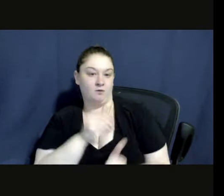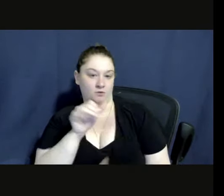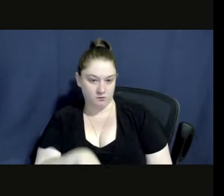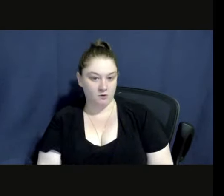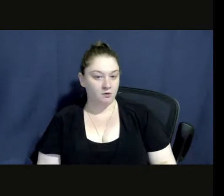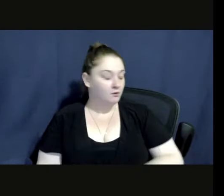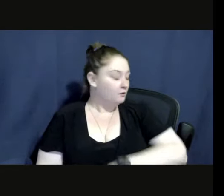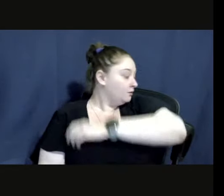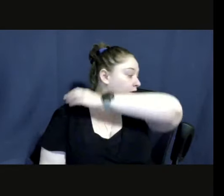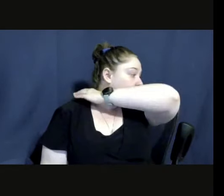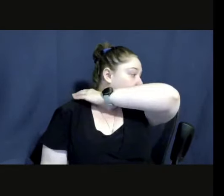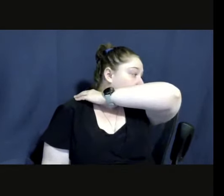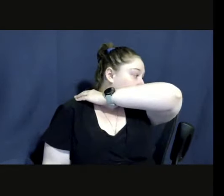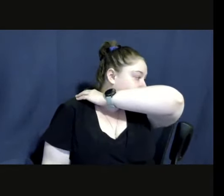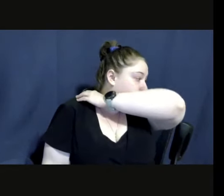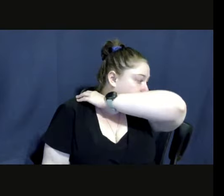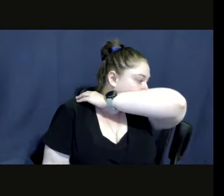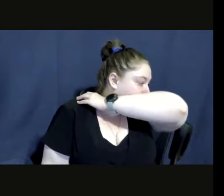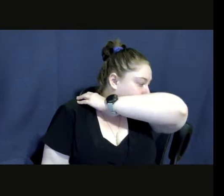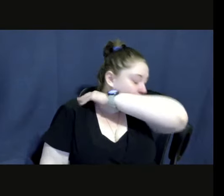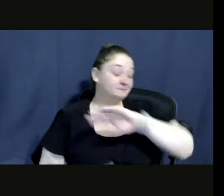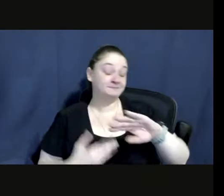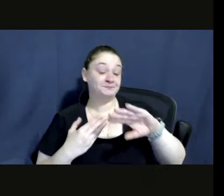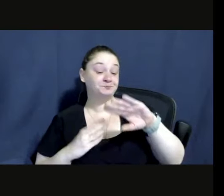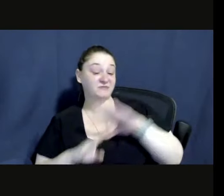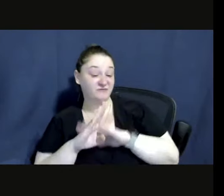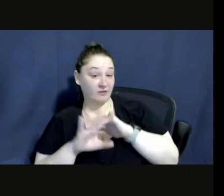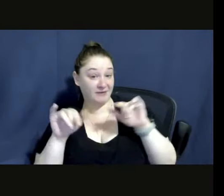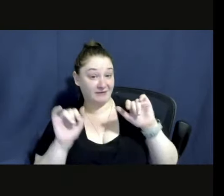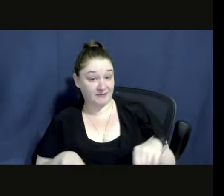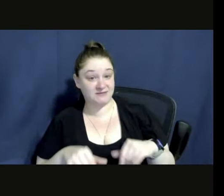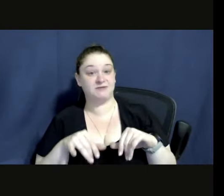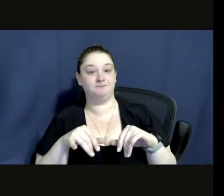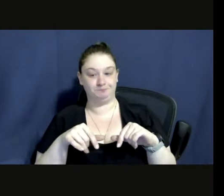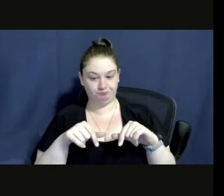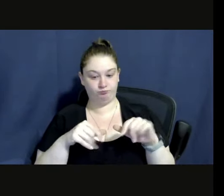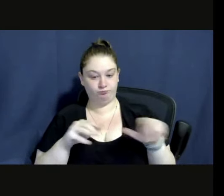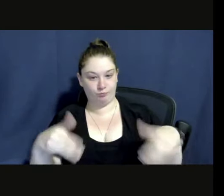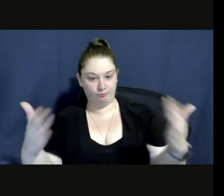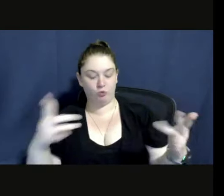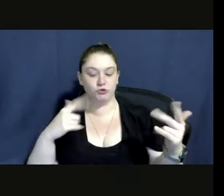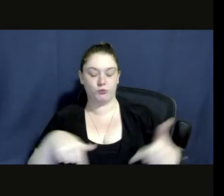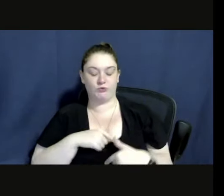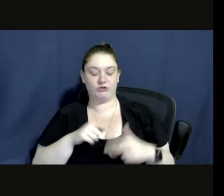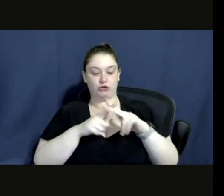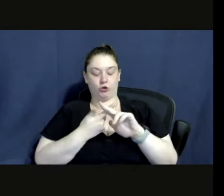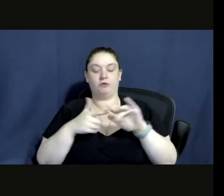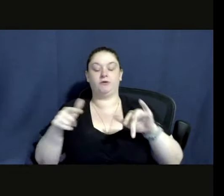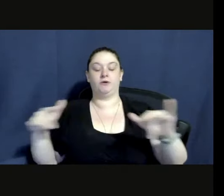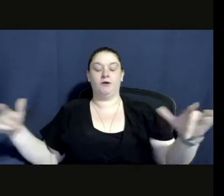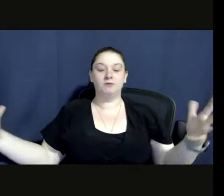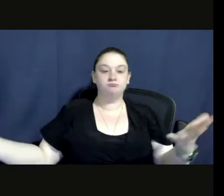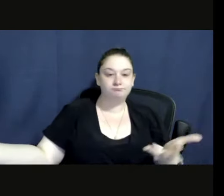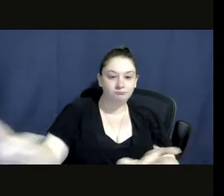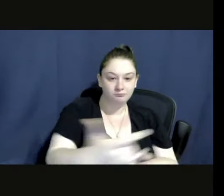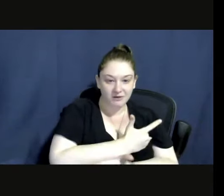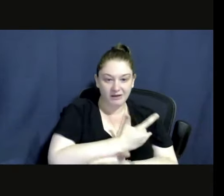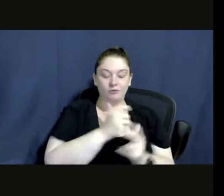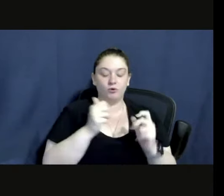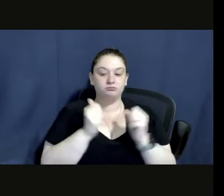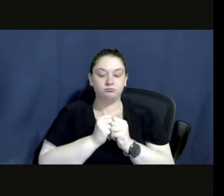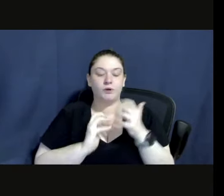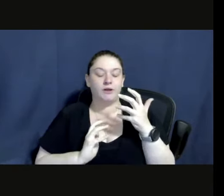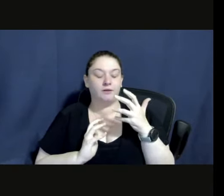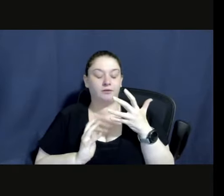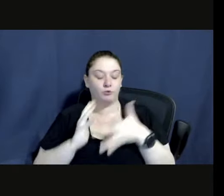in building this proposal, we gathered and started with some principles, and the first being